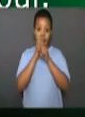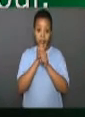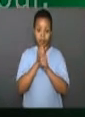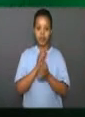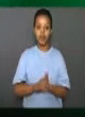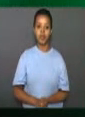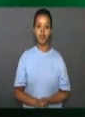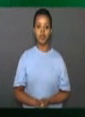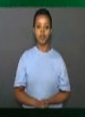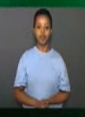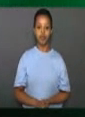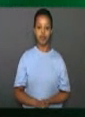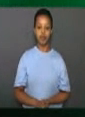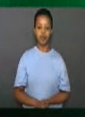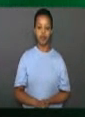Time's up.